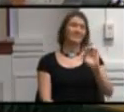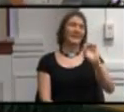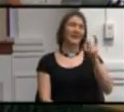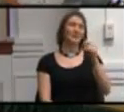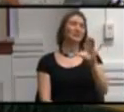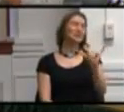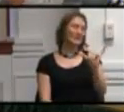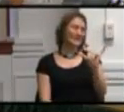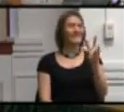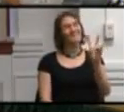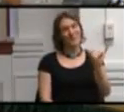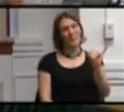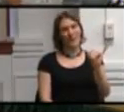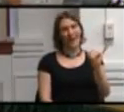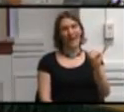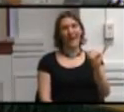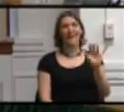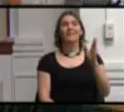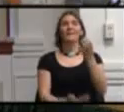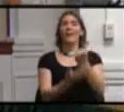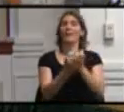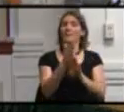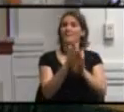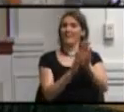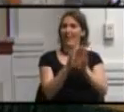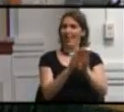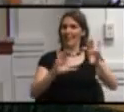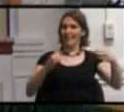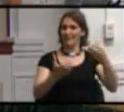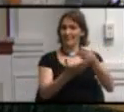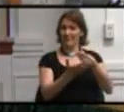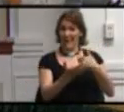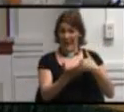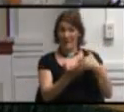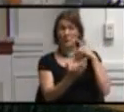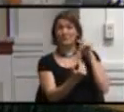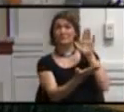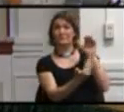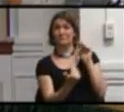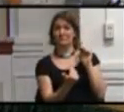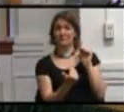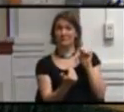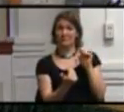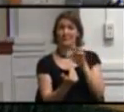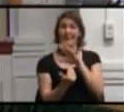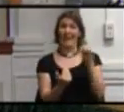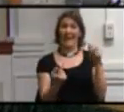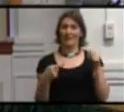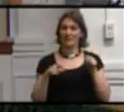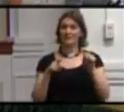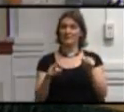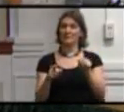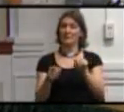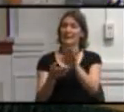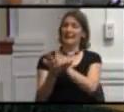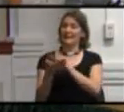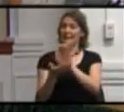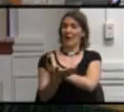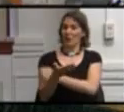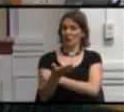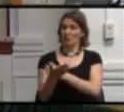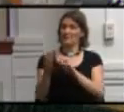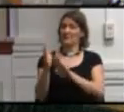Energy Wyndham County Economic Development Funds and the Parallel Energy Clean Energy Development